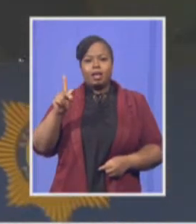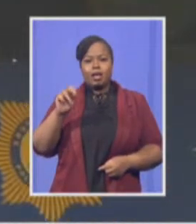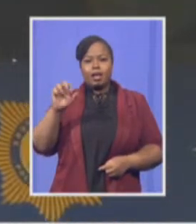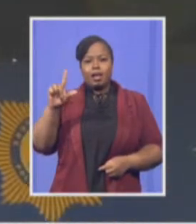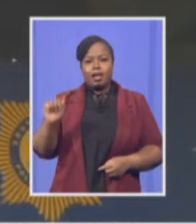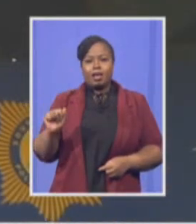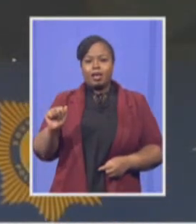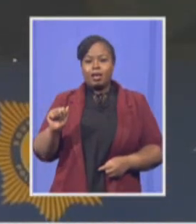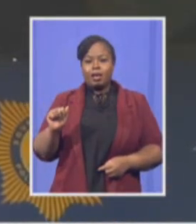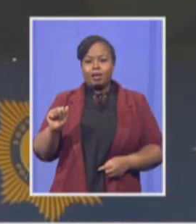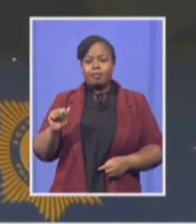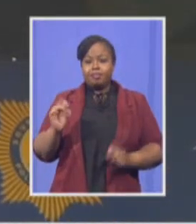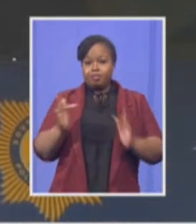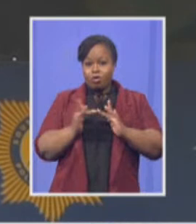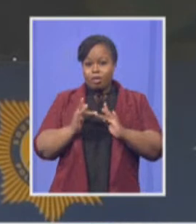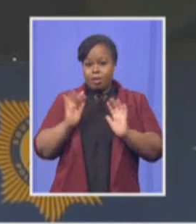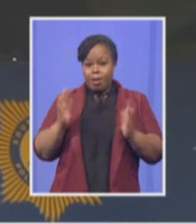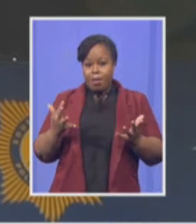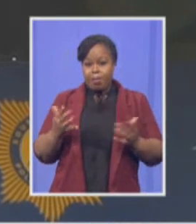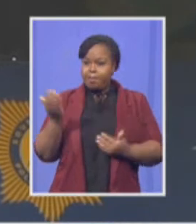Likalakala. Etla.